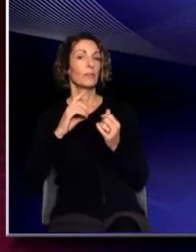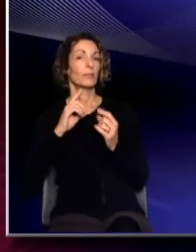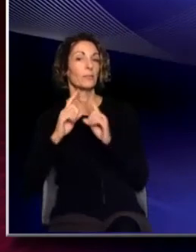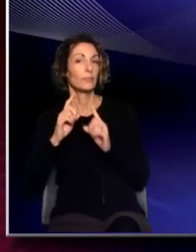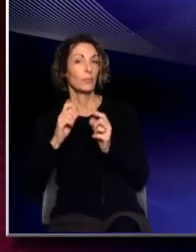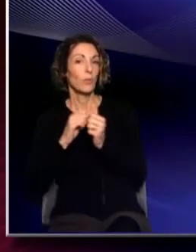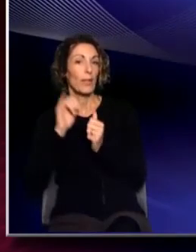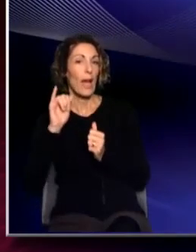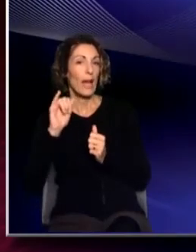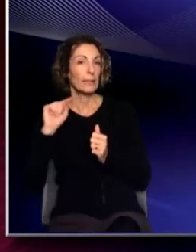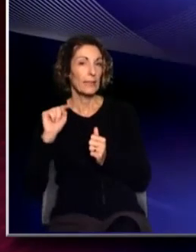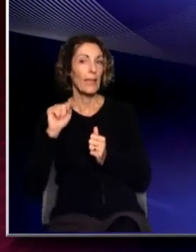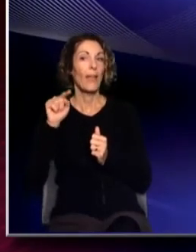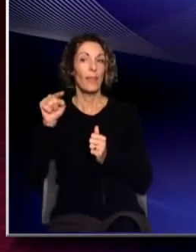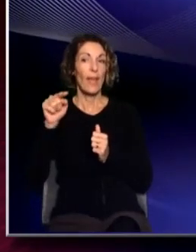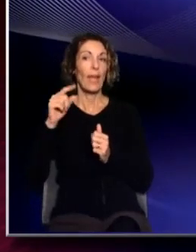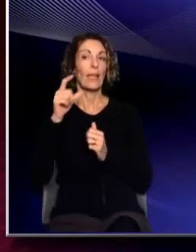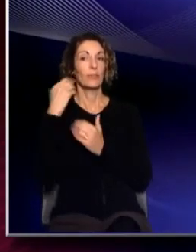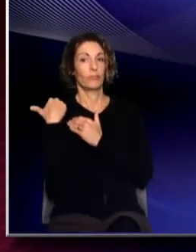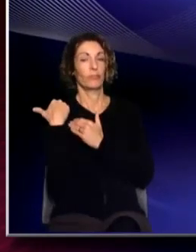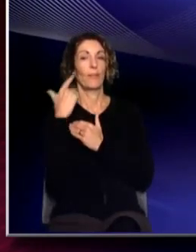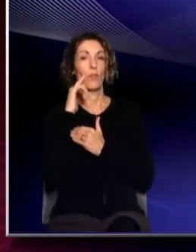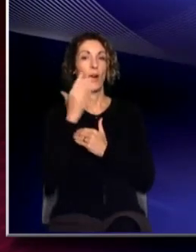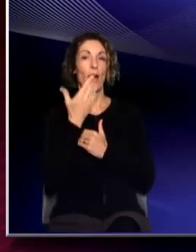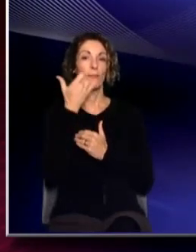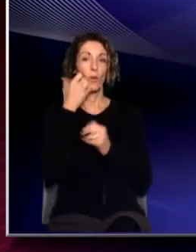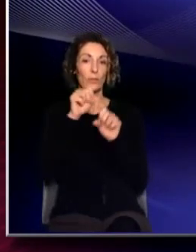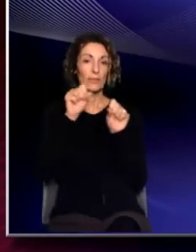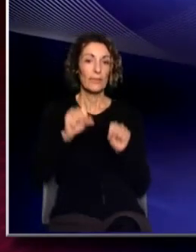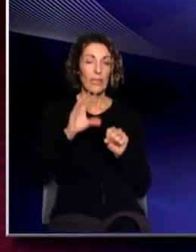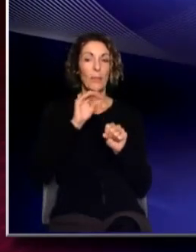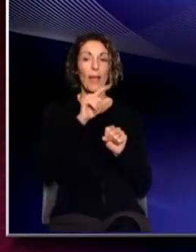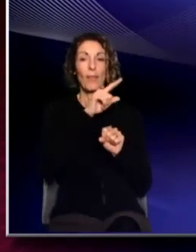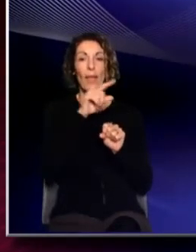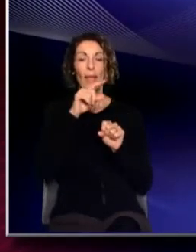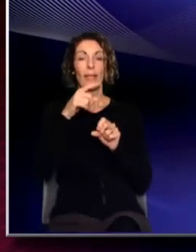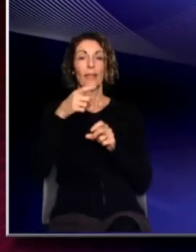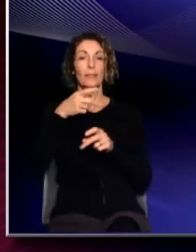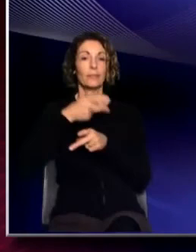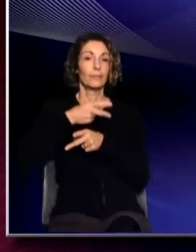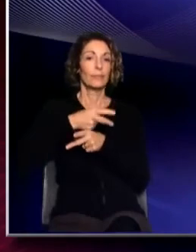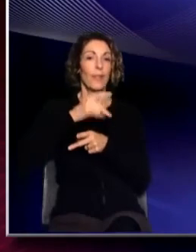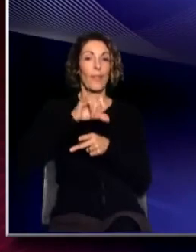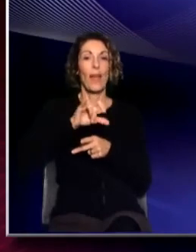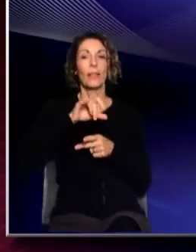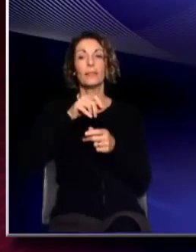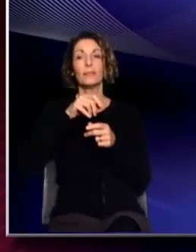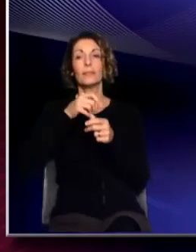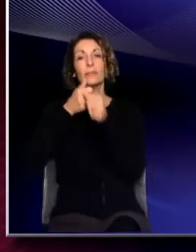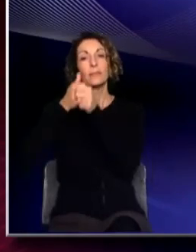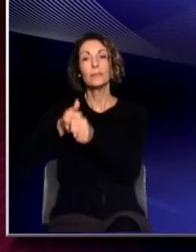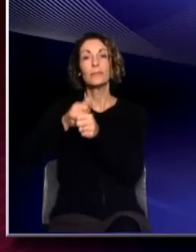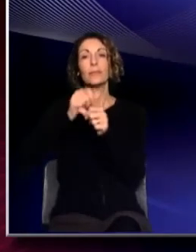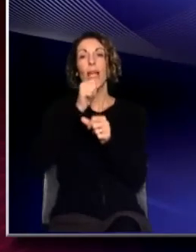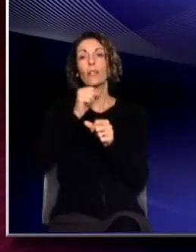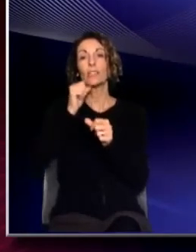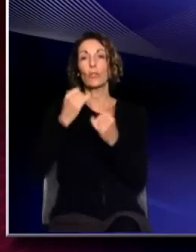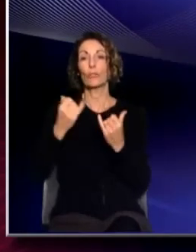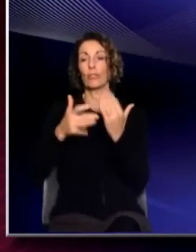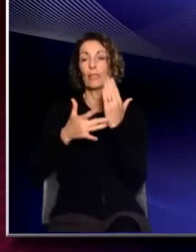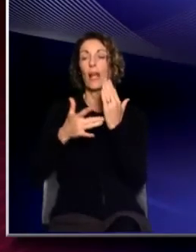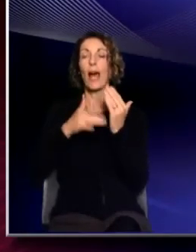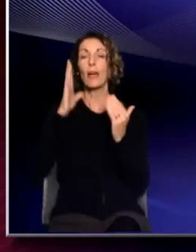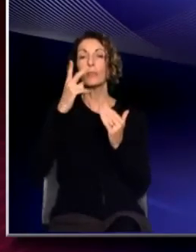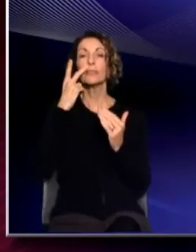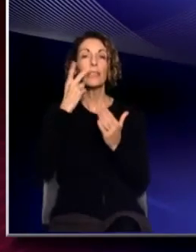They oversee our phone systems and our negotiations in conjunction with the state of Arizona's current technology, and I'll see what solution